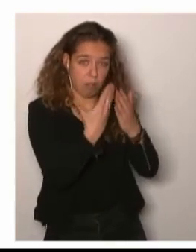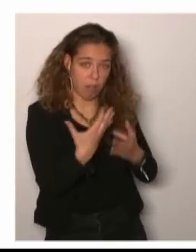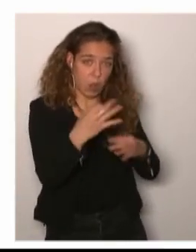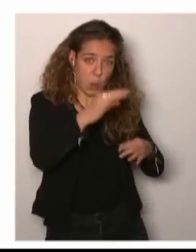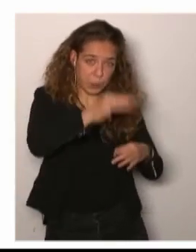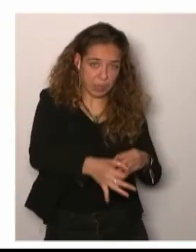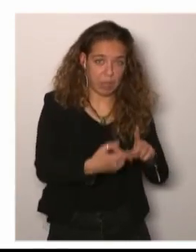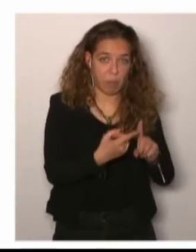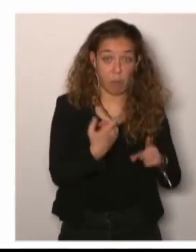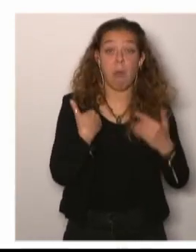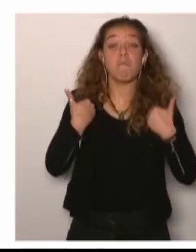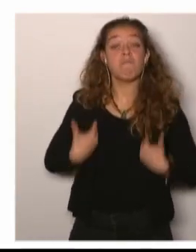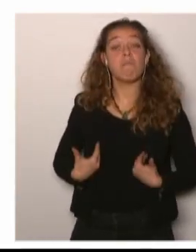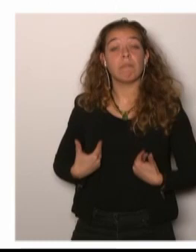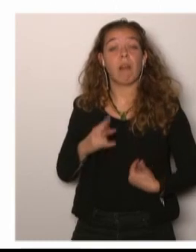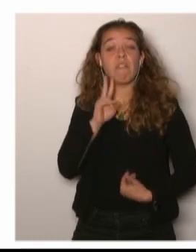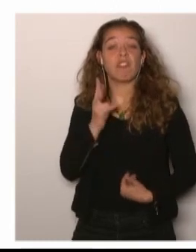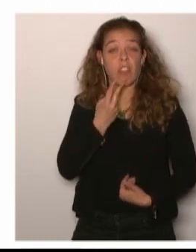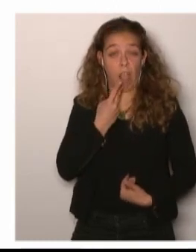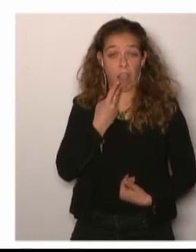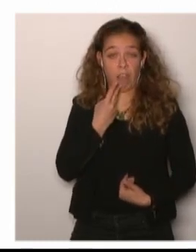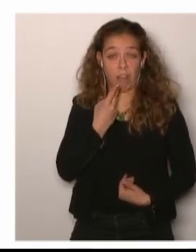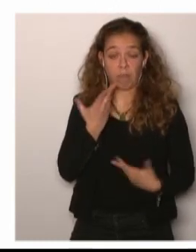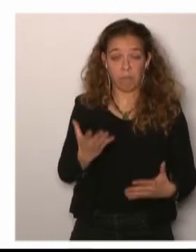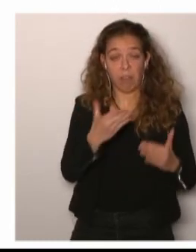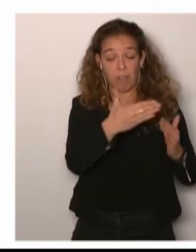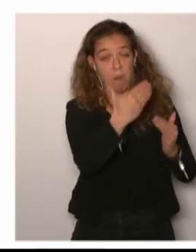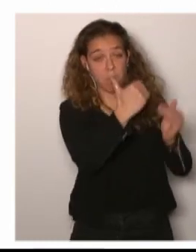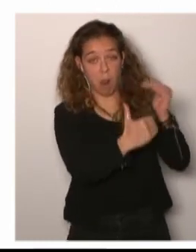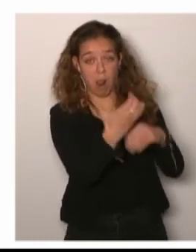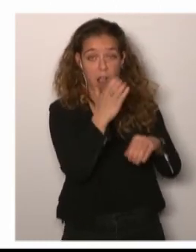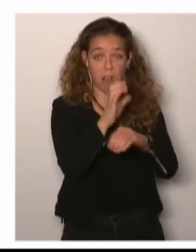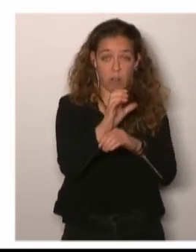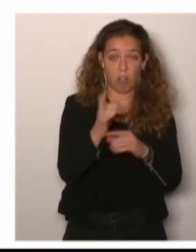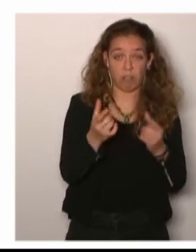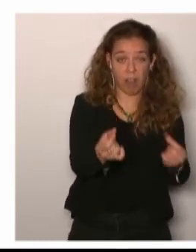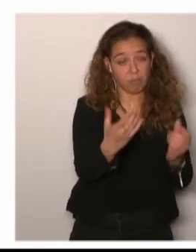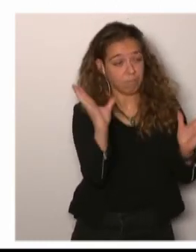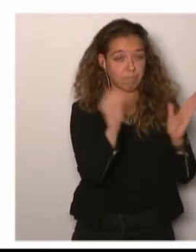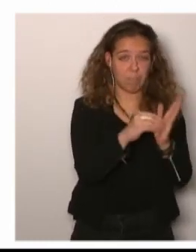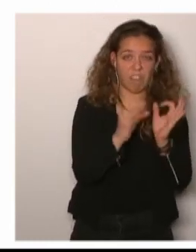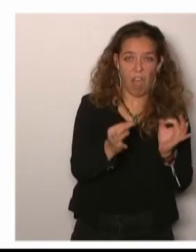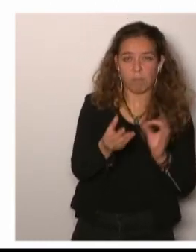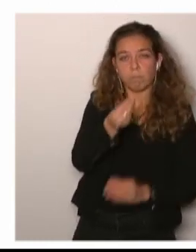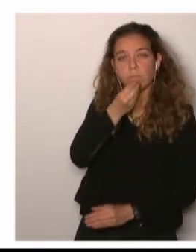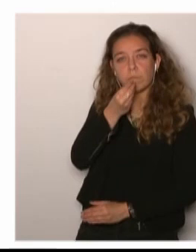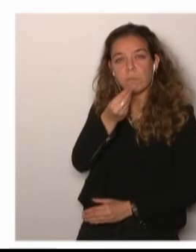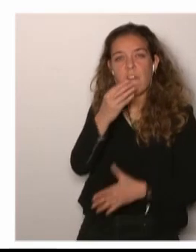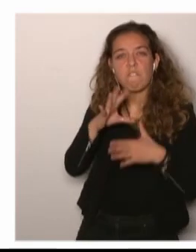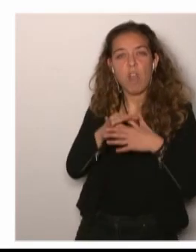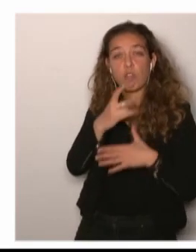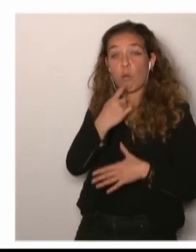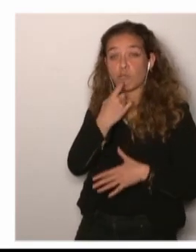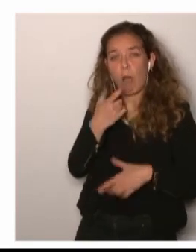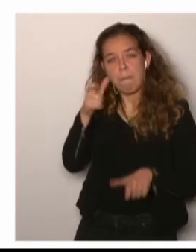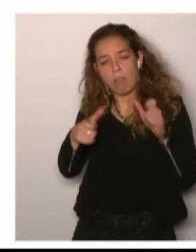meat. Very controversial, but science-based. So there are a number of issues there which are new and